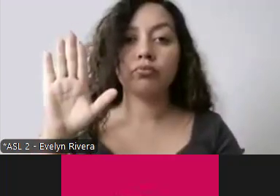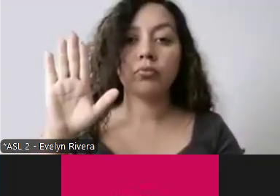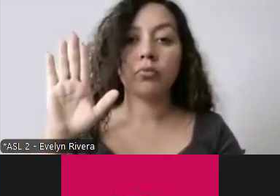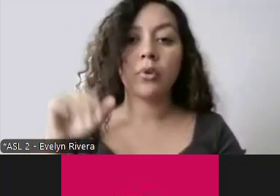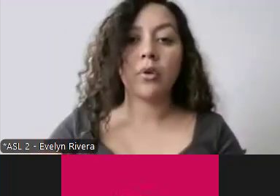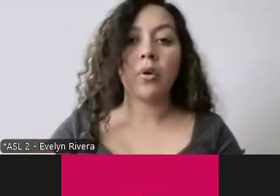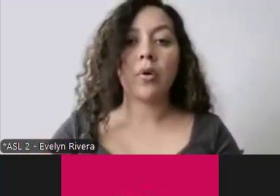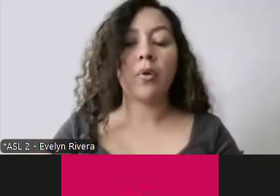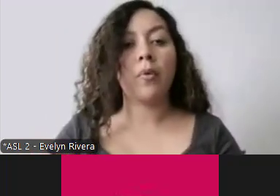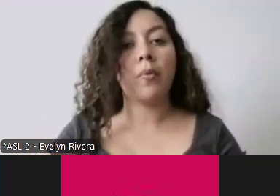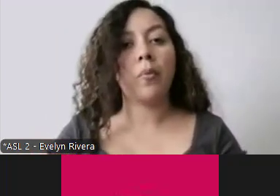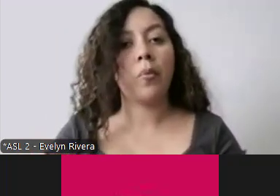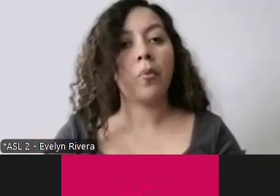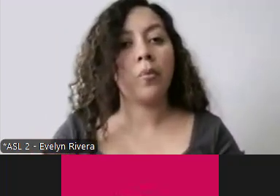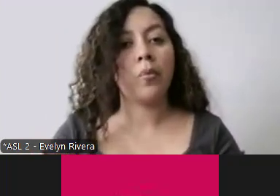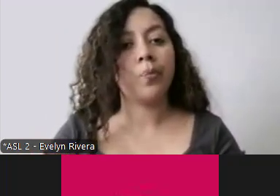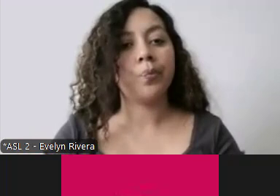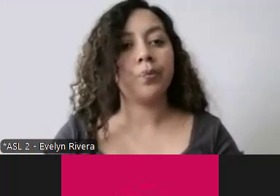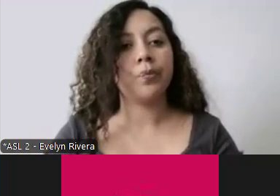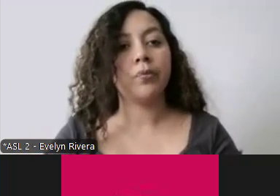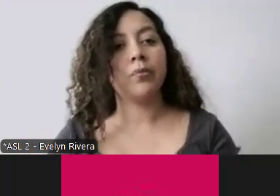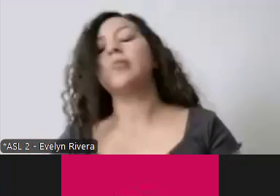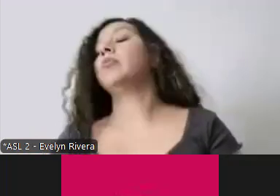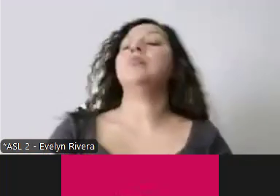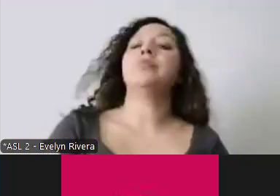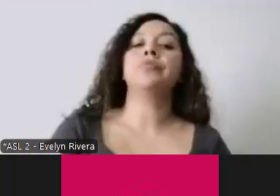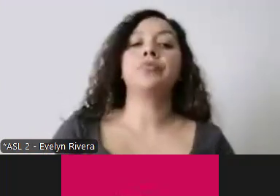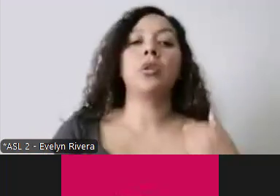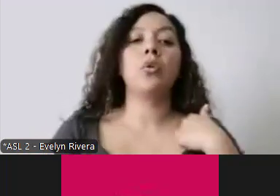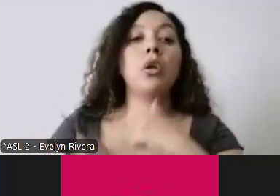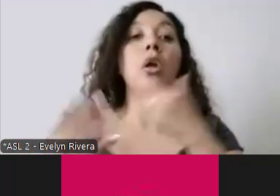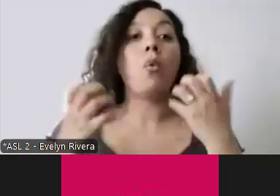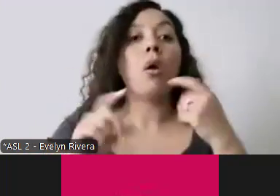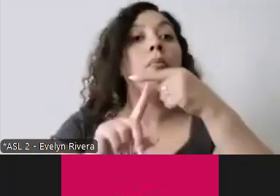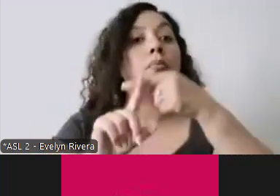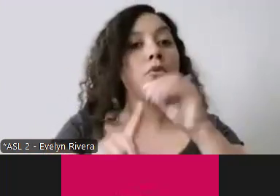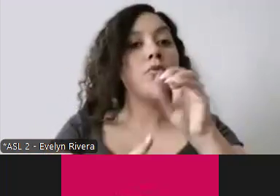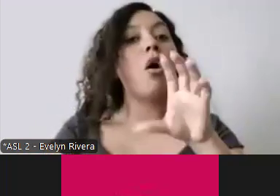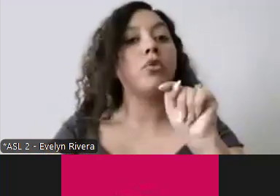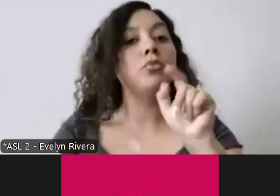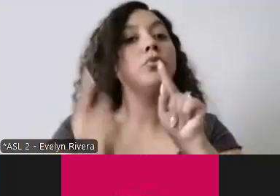recommended meeting to have in person. Anyone oppose?